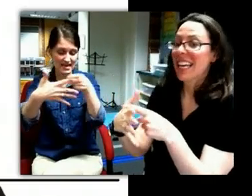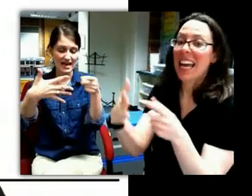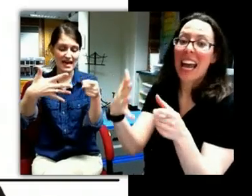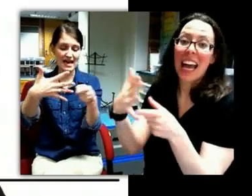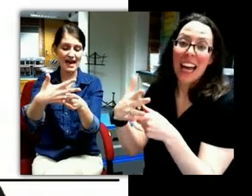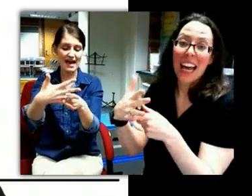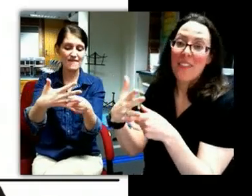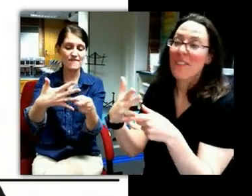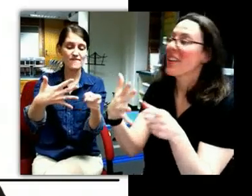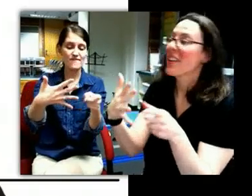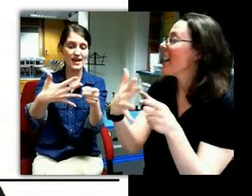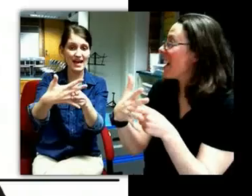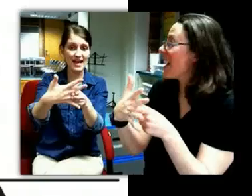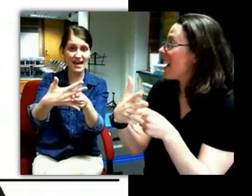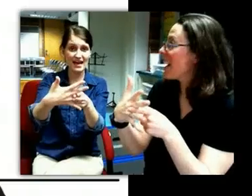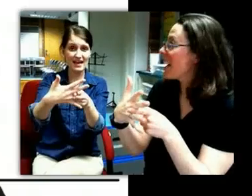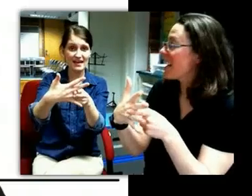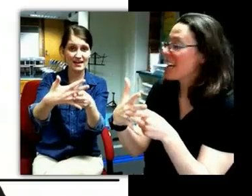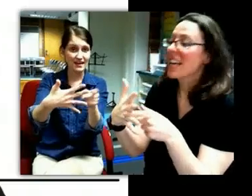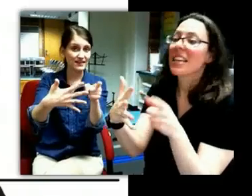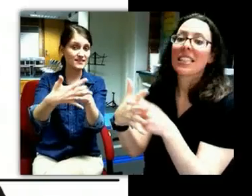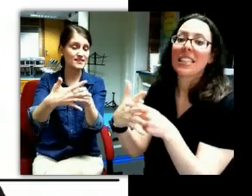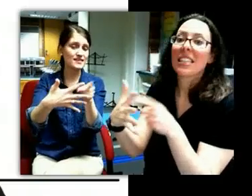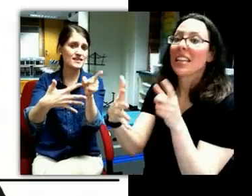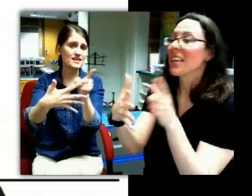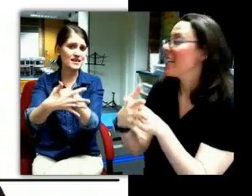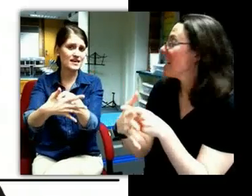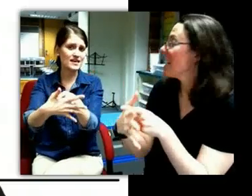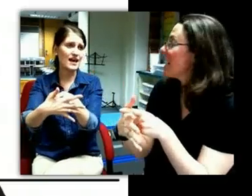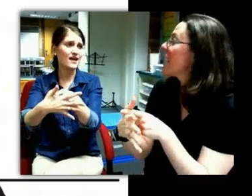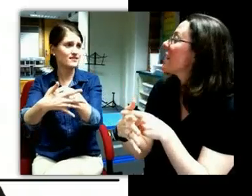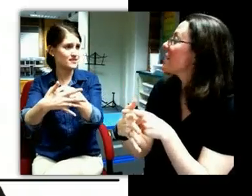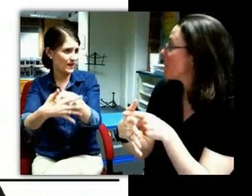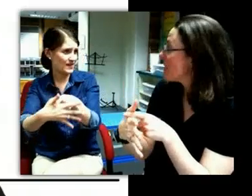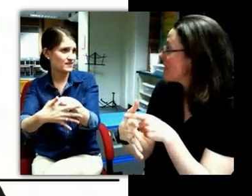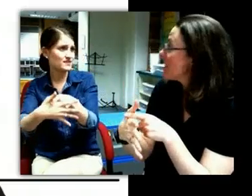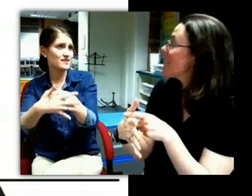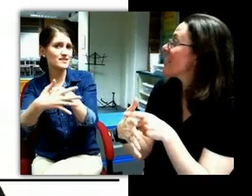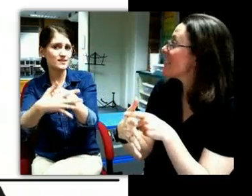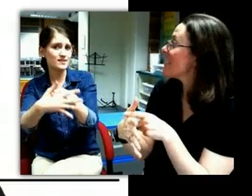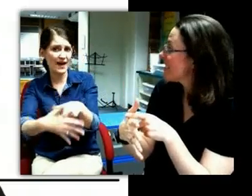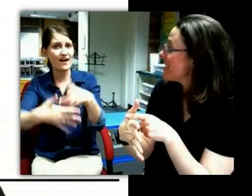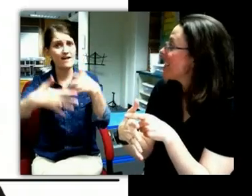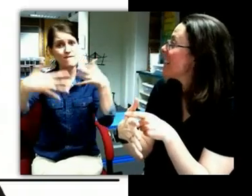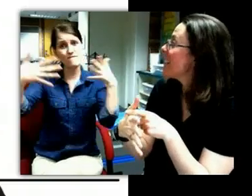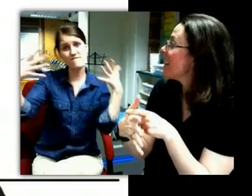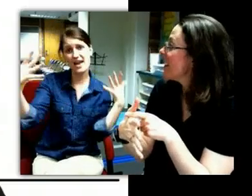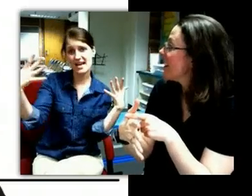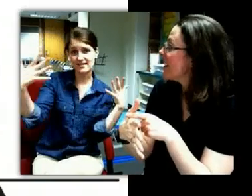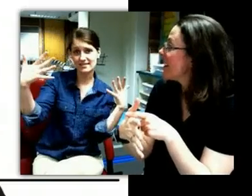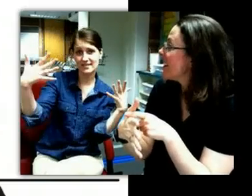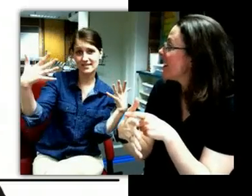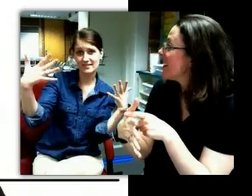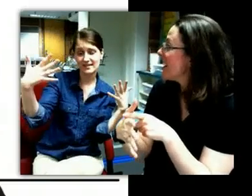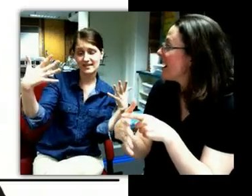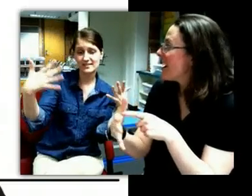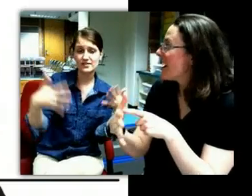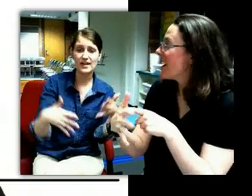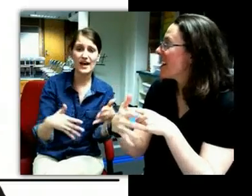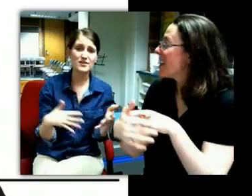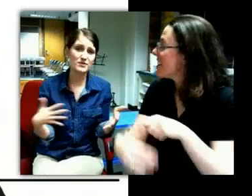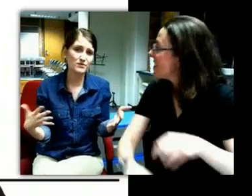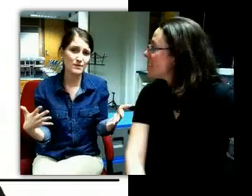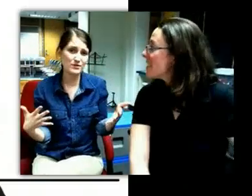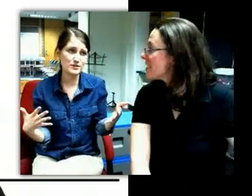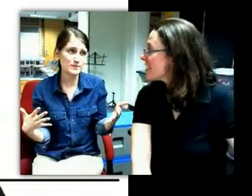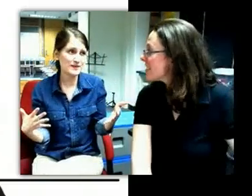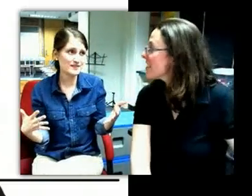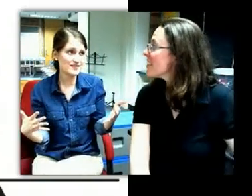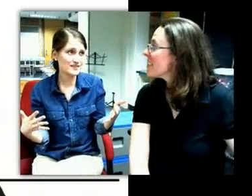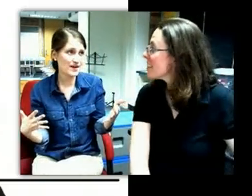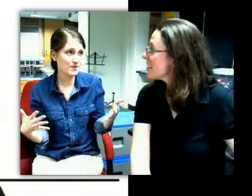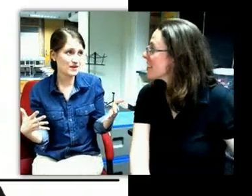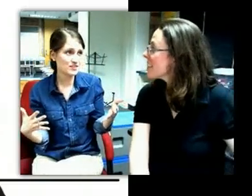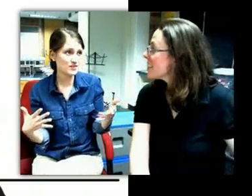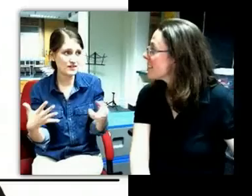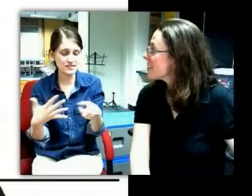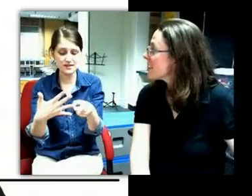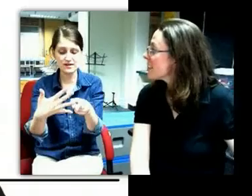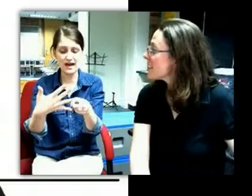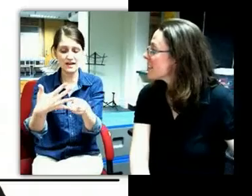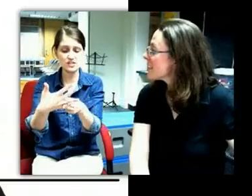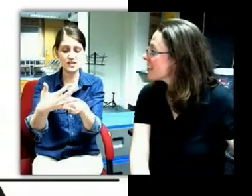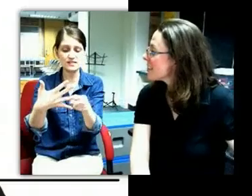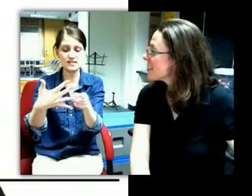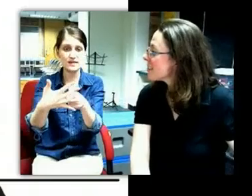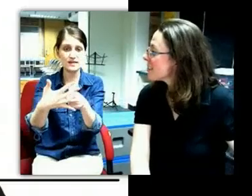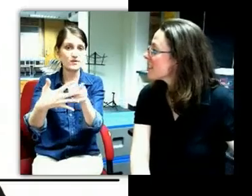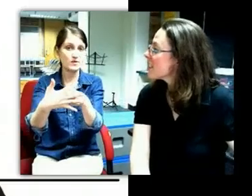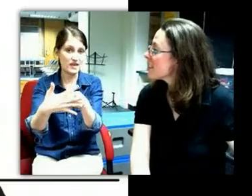E, F, A, C, E, and the spaces spell face. So now you can remember the spaces another way too,